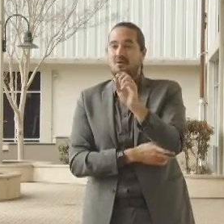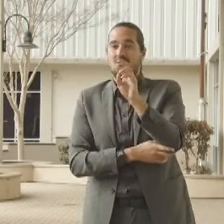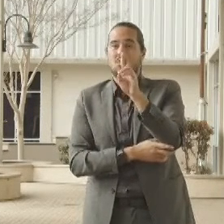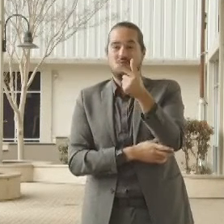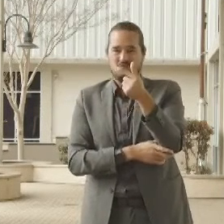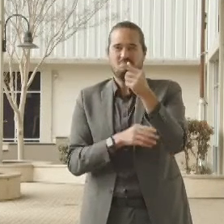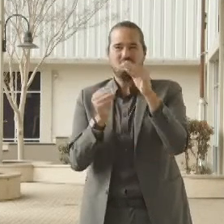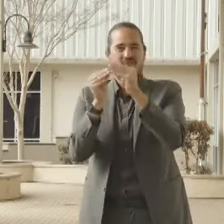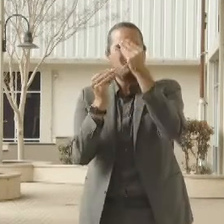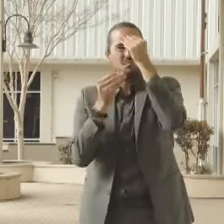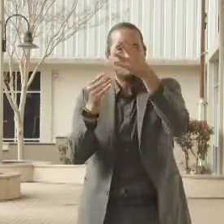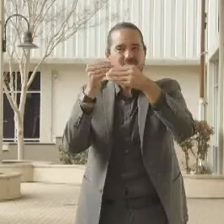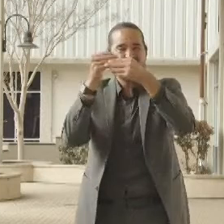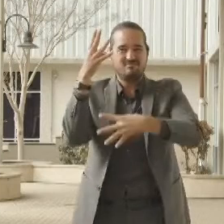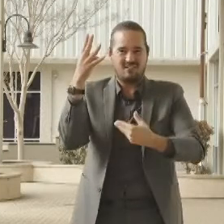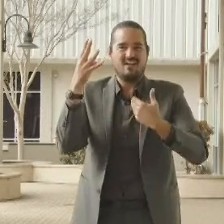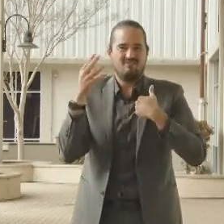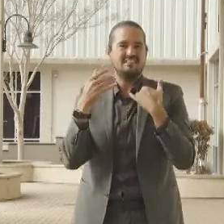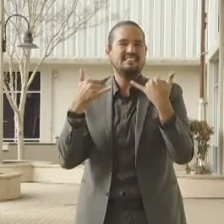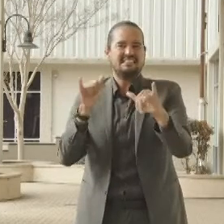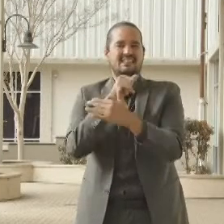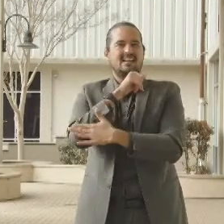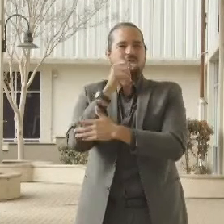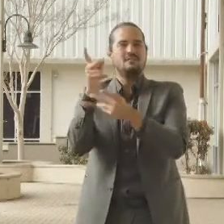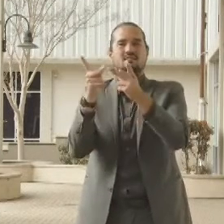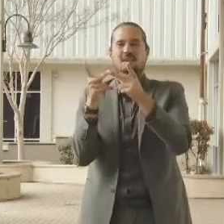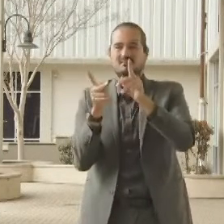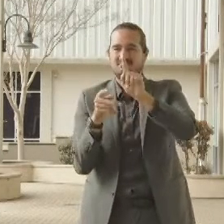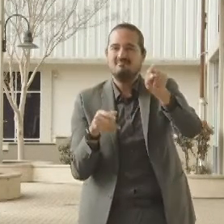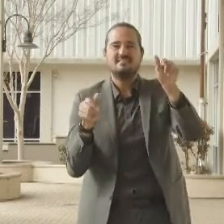for our healthcare providers to understand that they